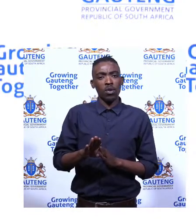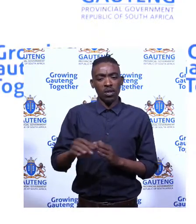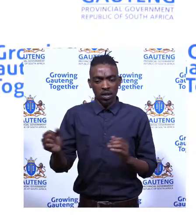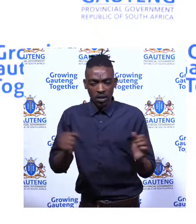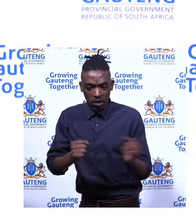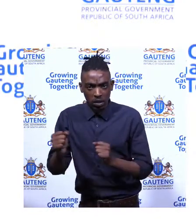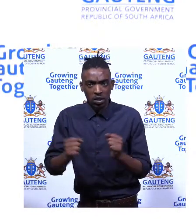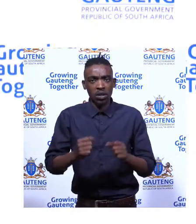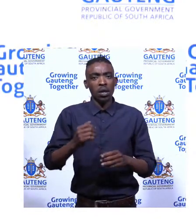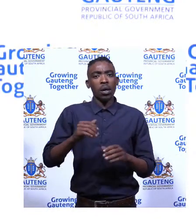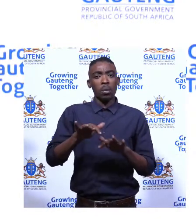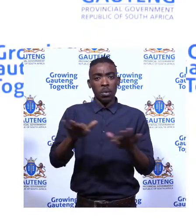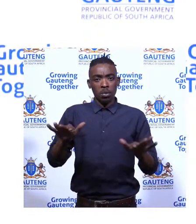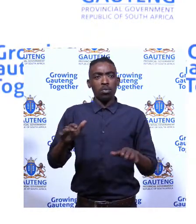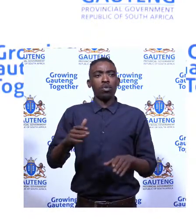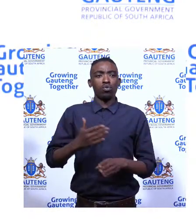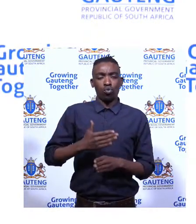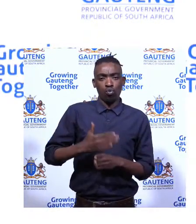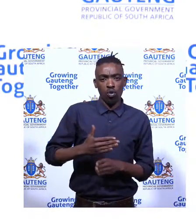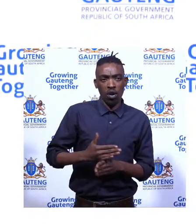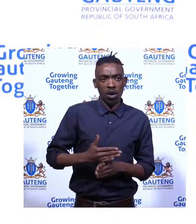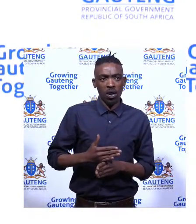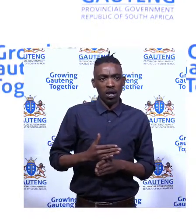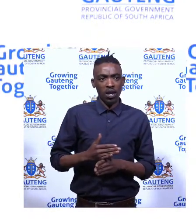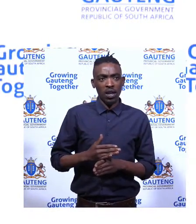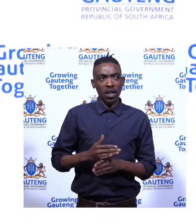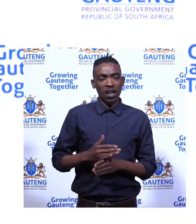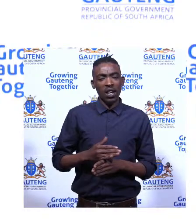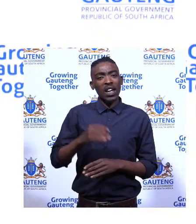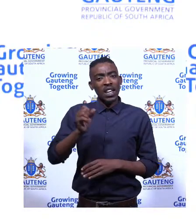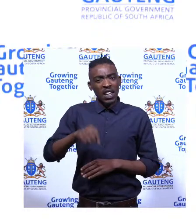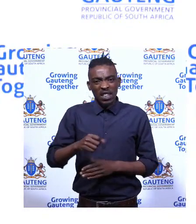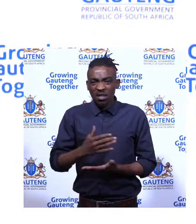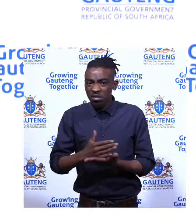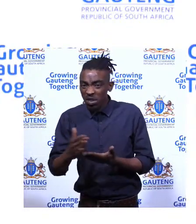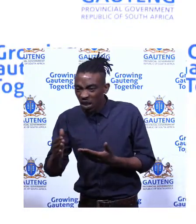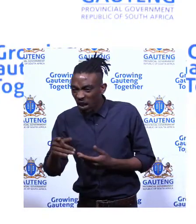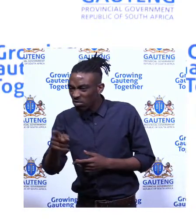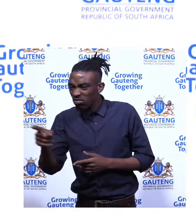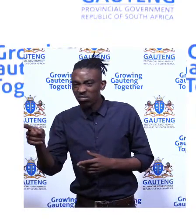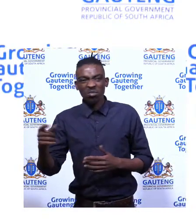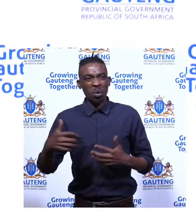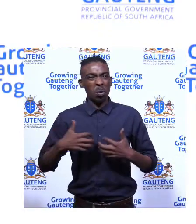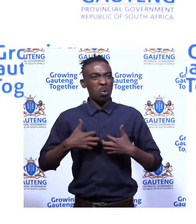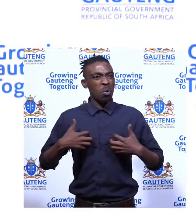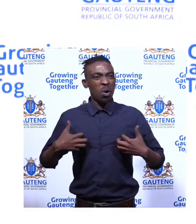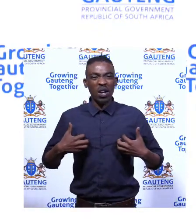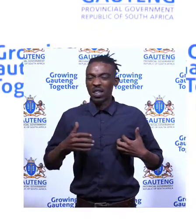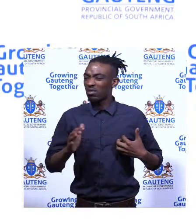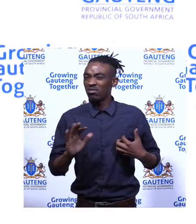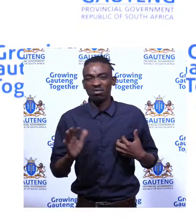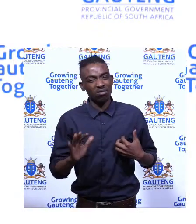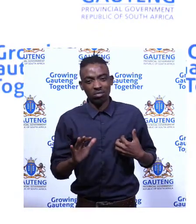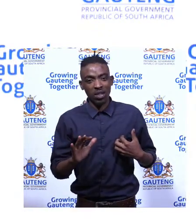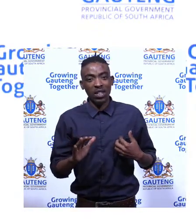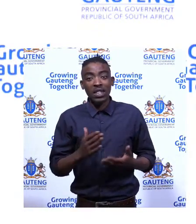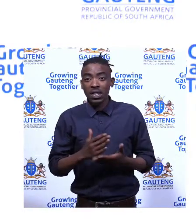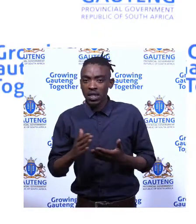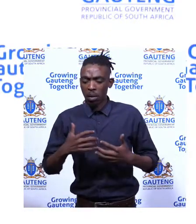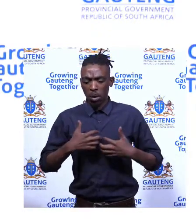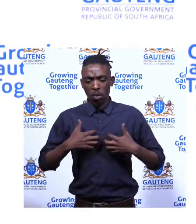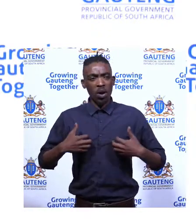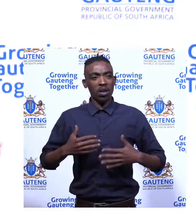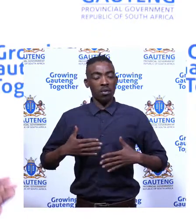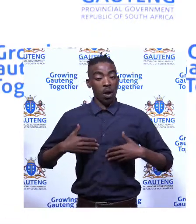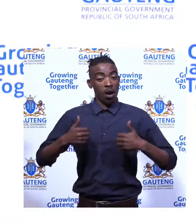should think that there are people who don't worry about the jobs, and they are just worrying about the health, and then others